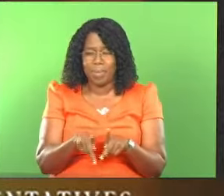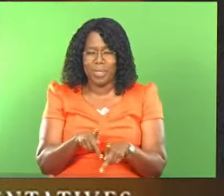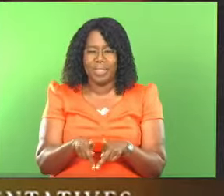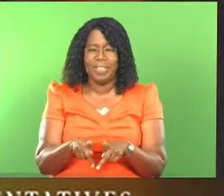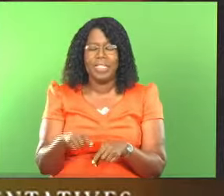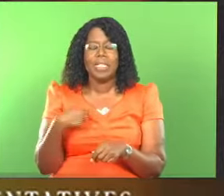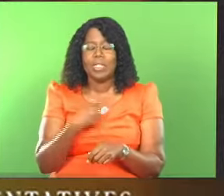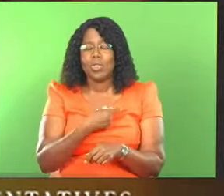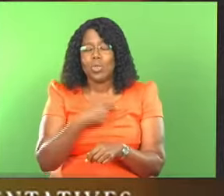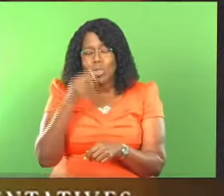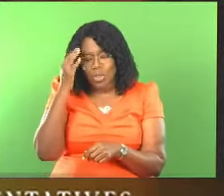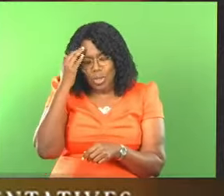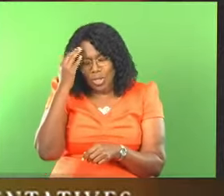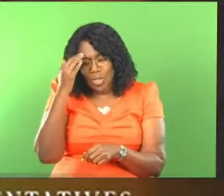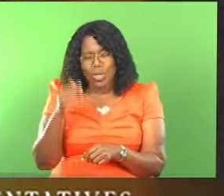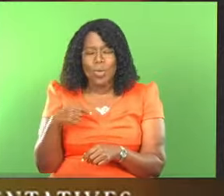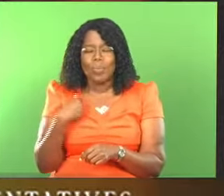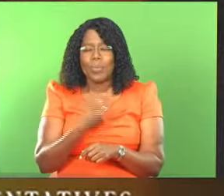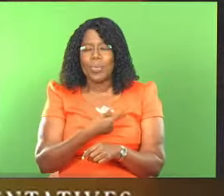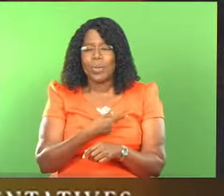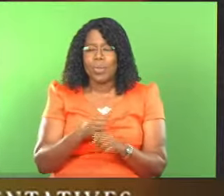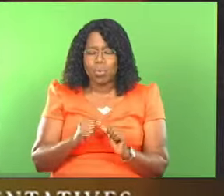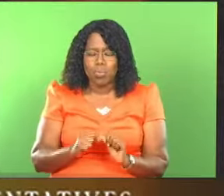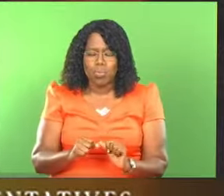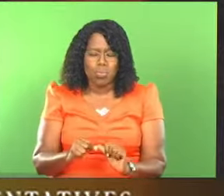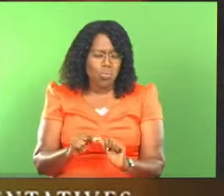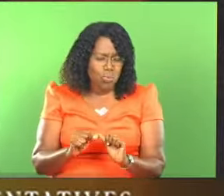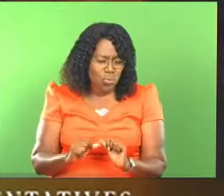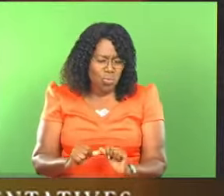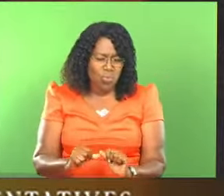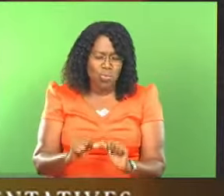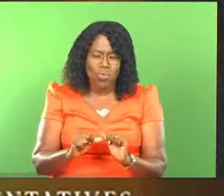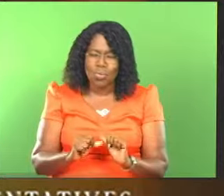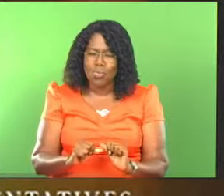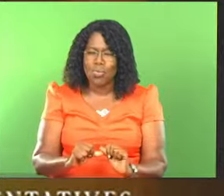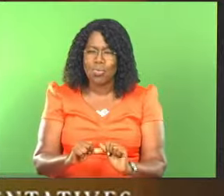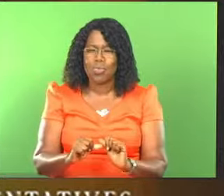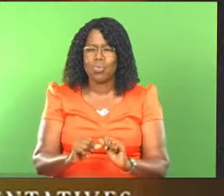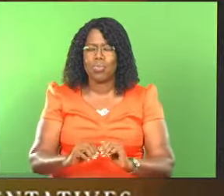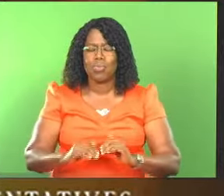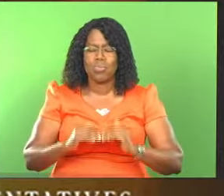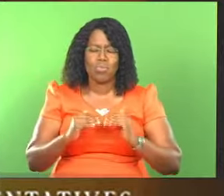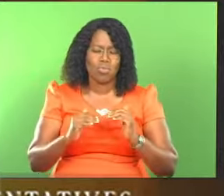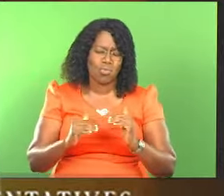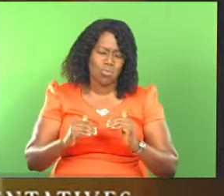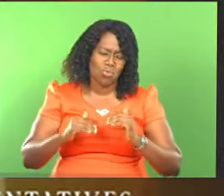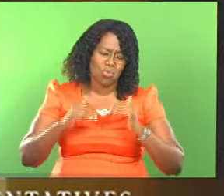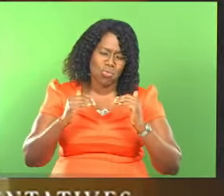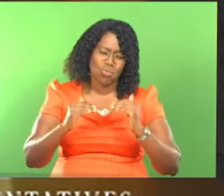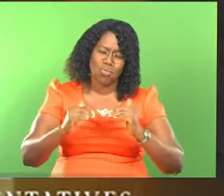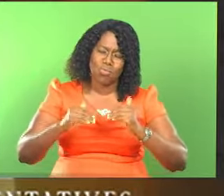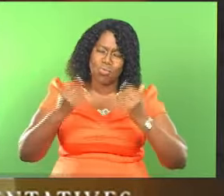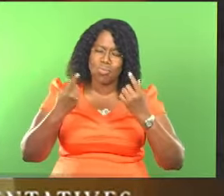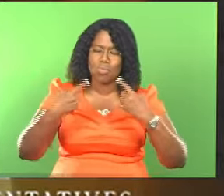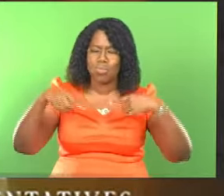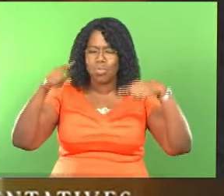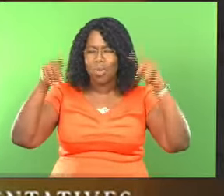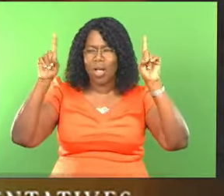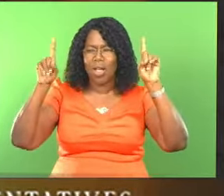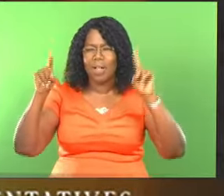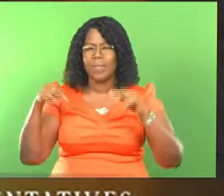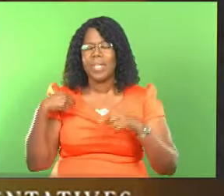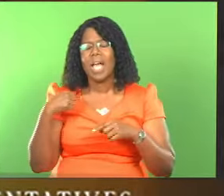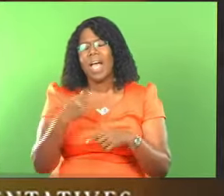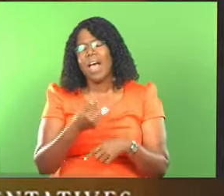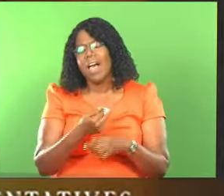higher. With these thoughts, I thank you once again for